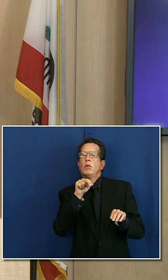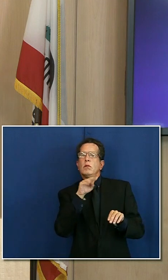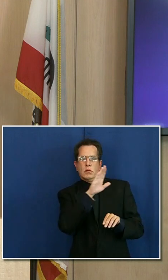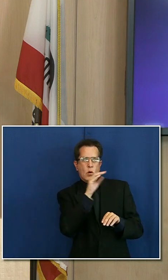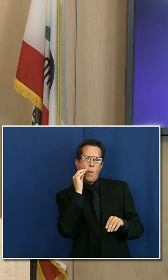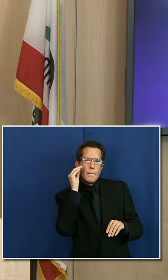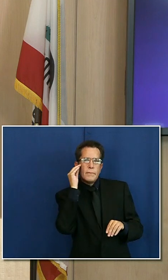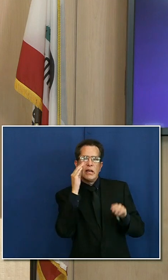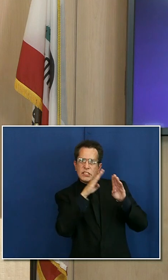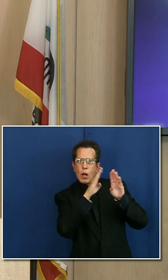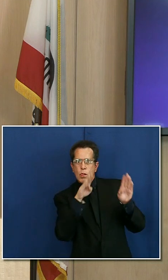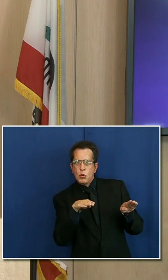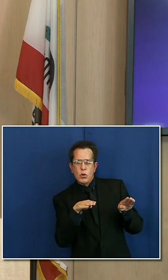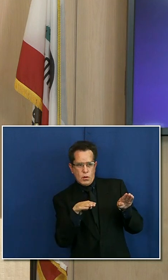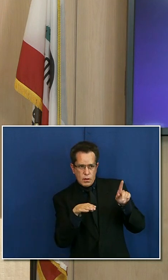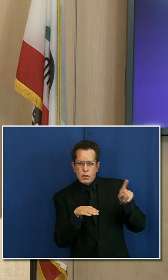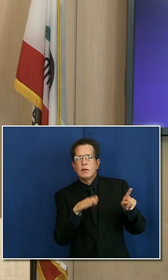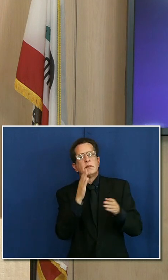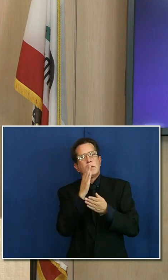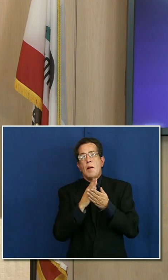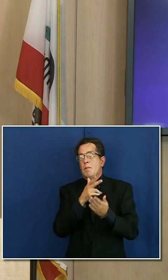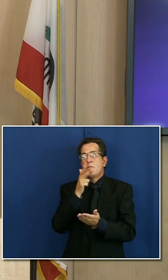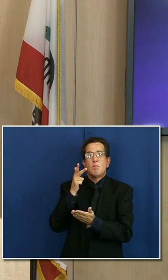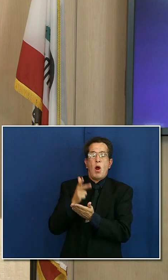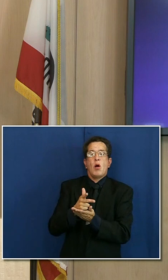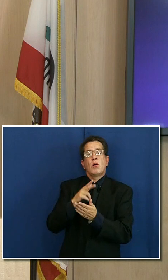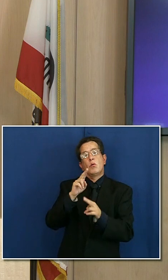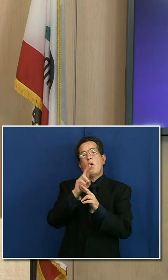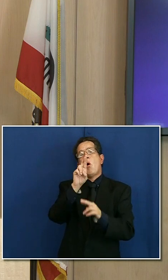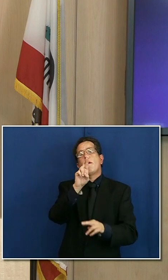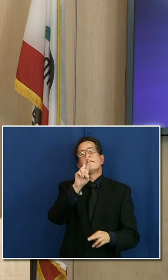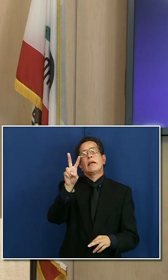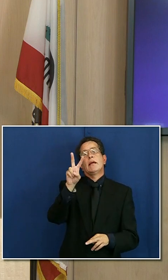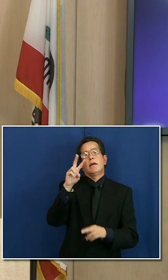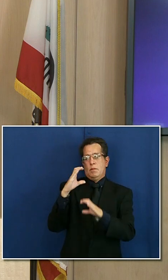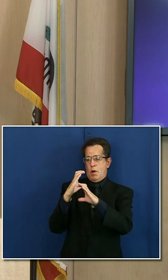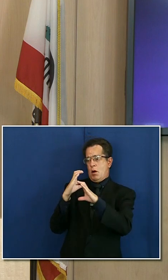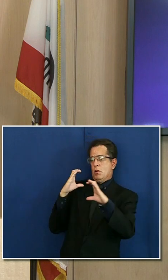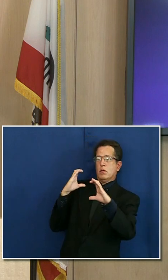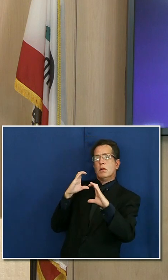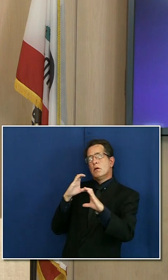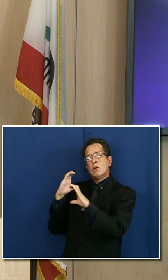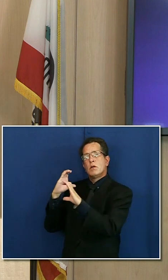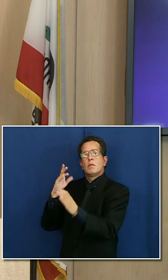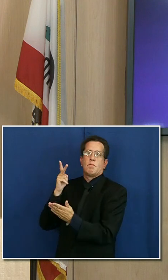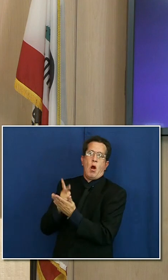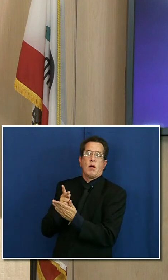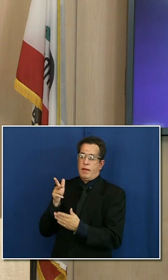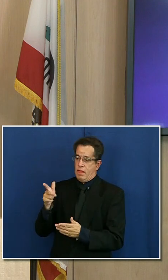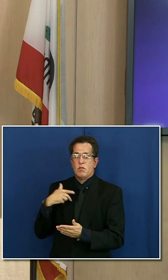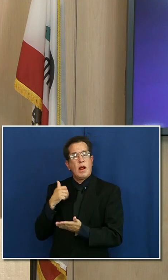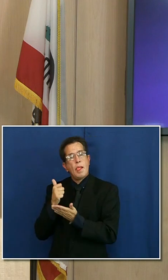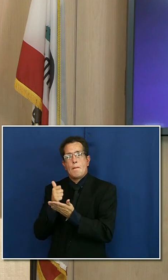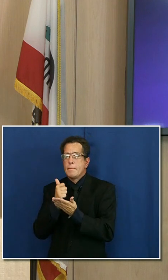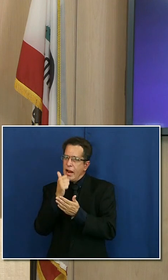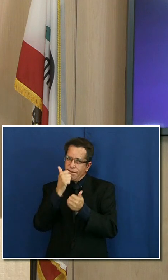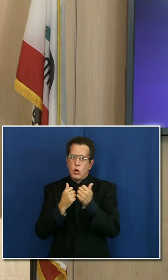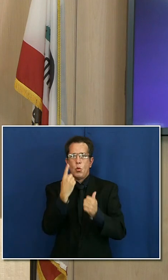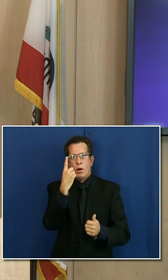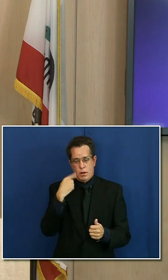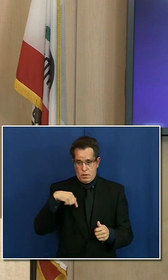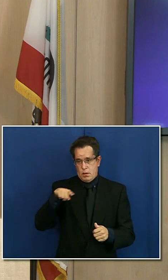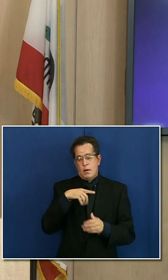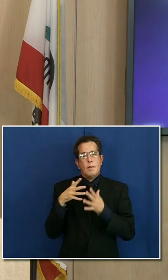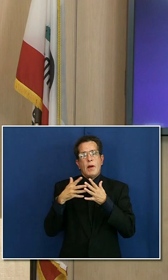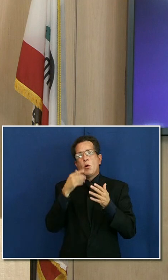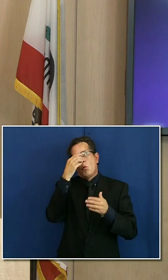evacuation sites, and some are parking using their own RVs. Our public health nurses are working with the American Red